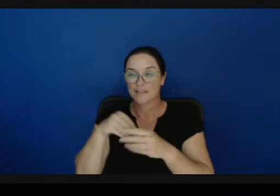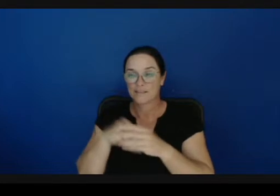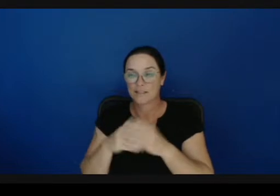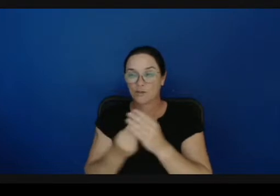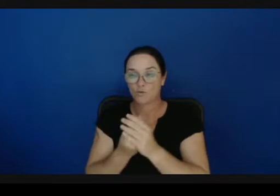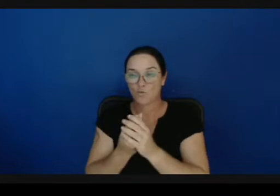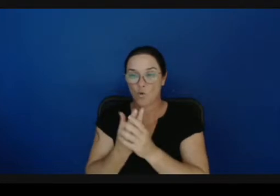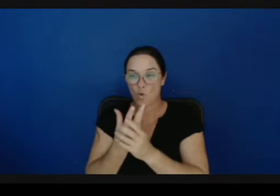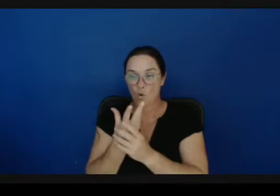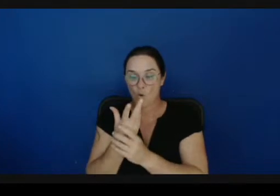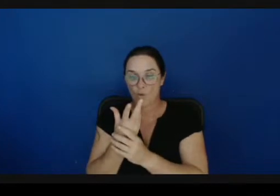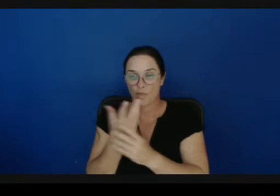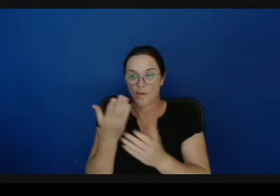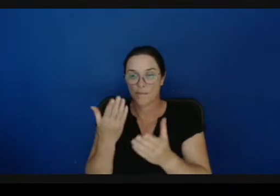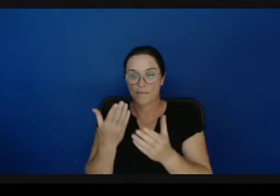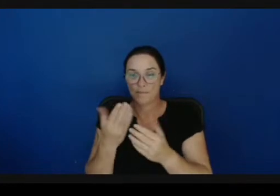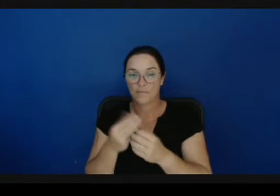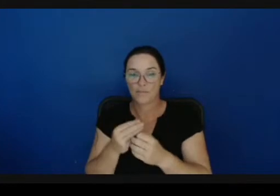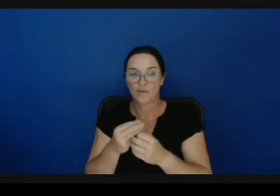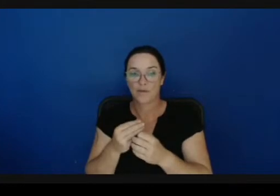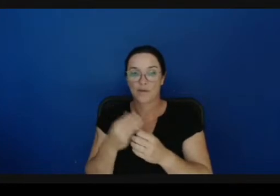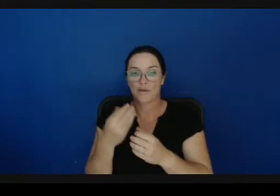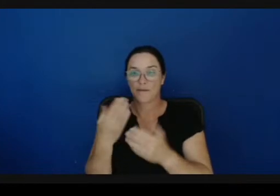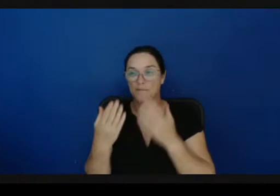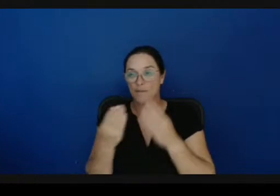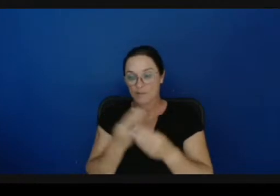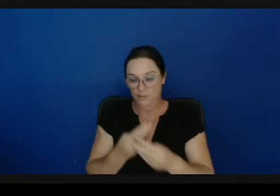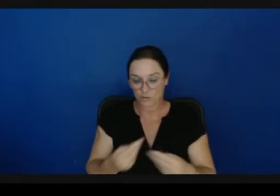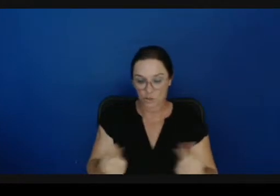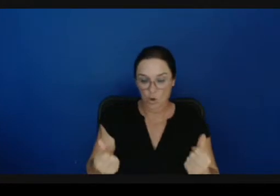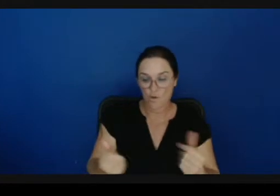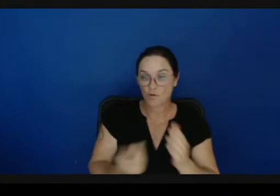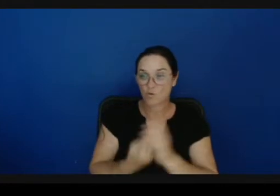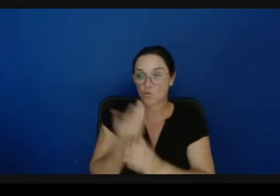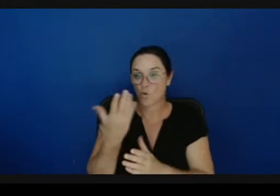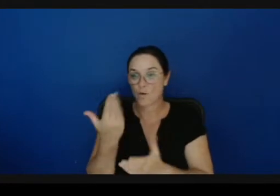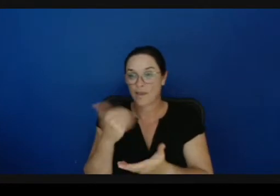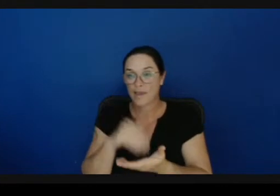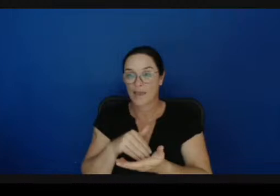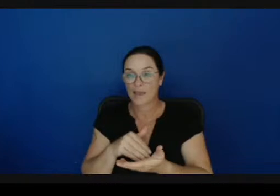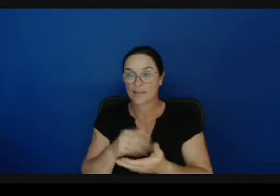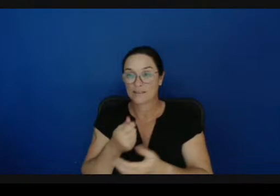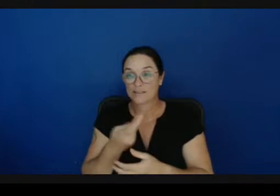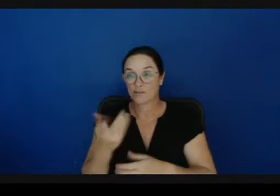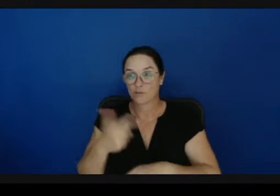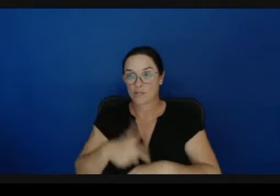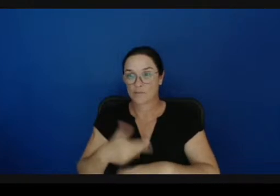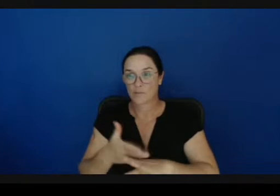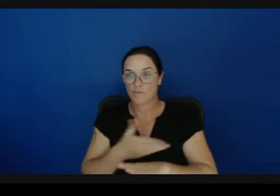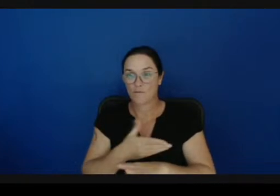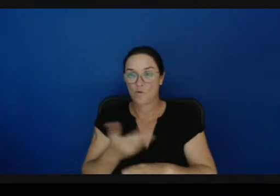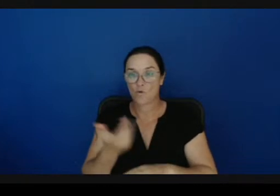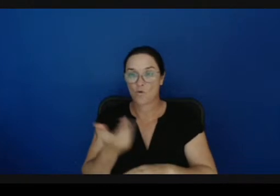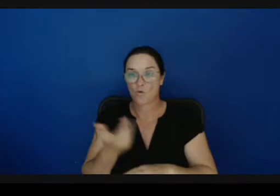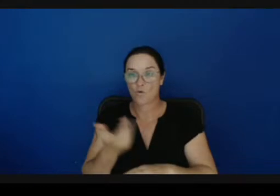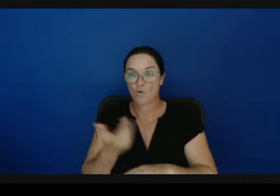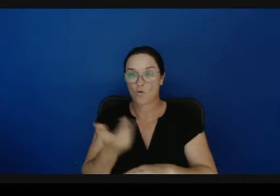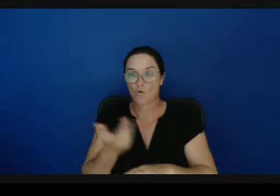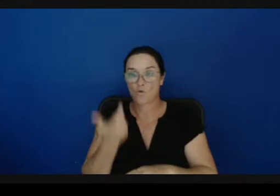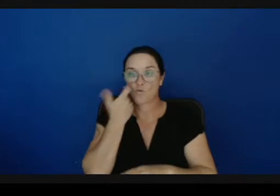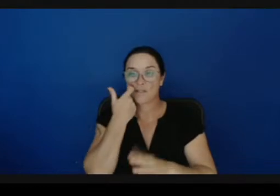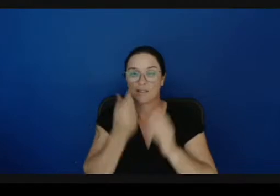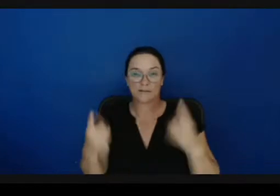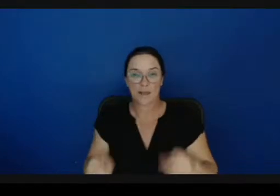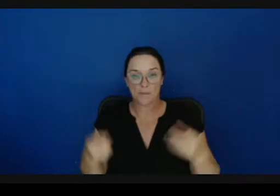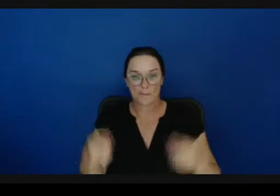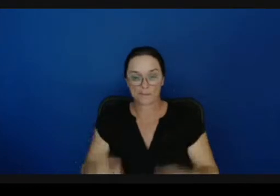been perhaps dissolved and regrown several times before this most recent event.